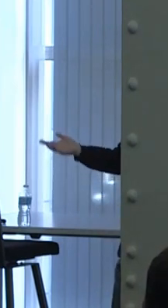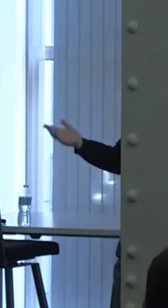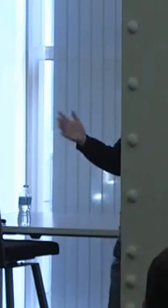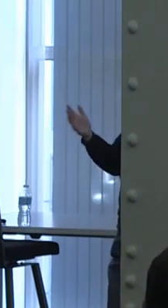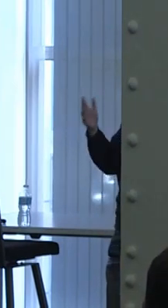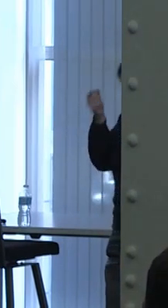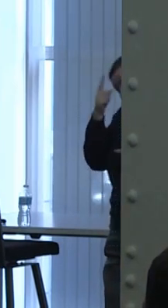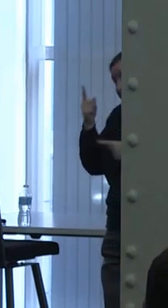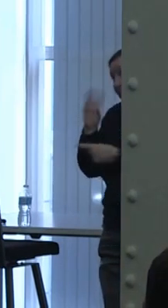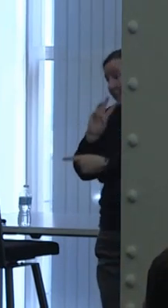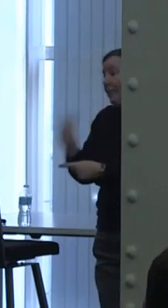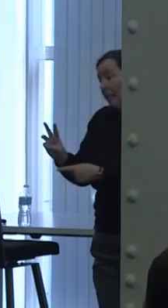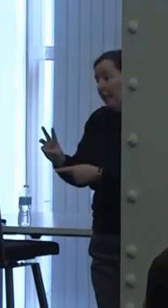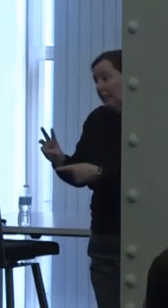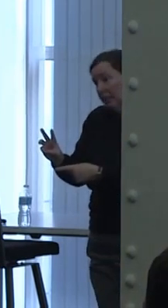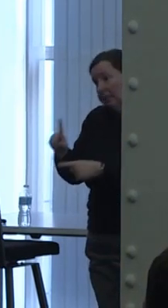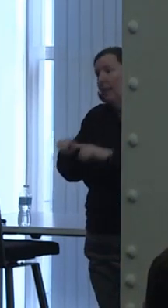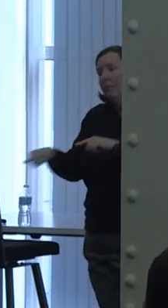Mind you, he's six.